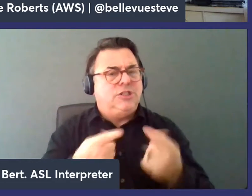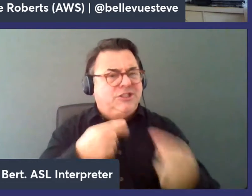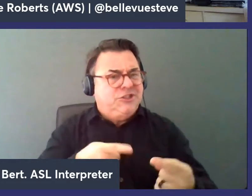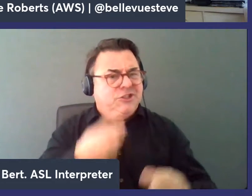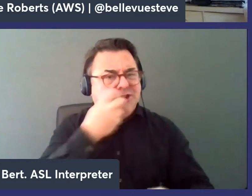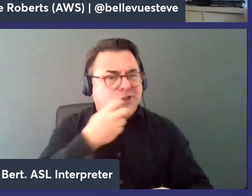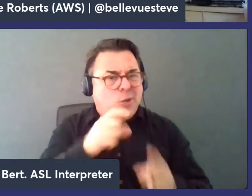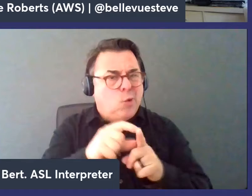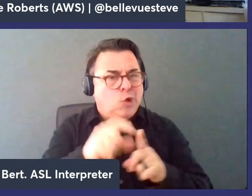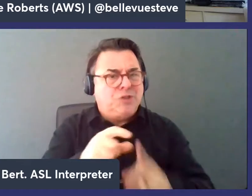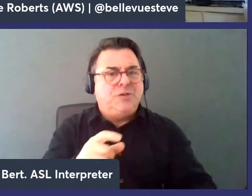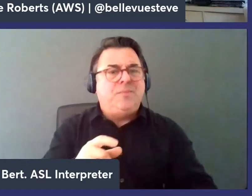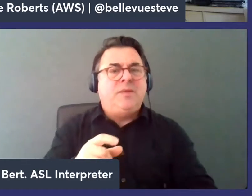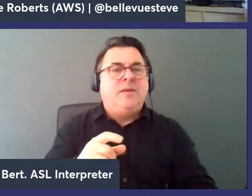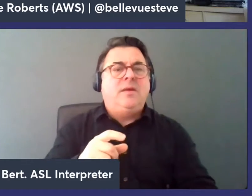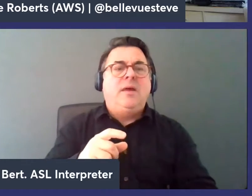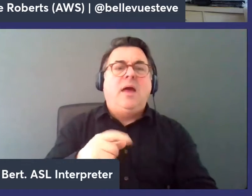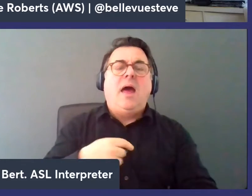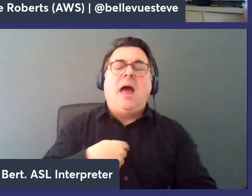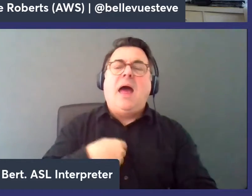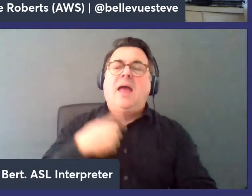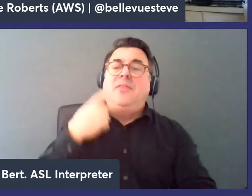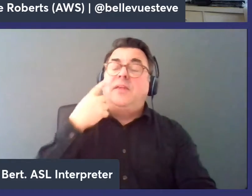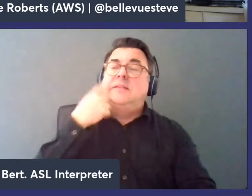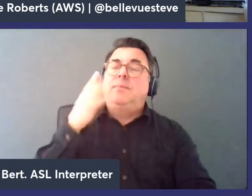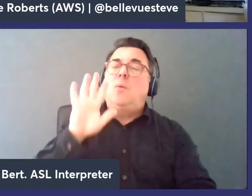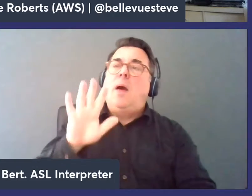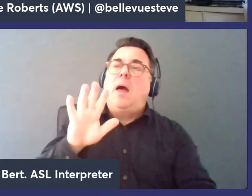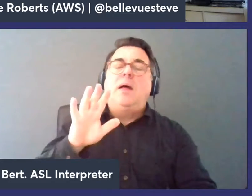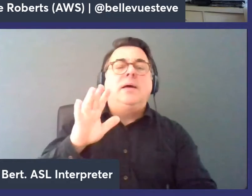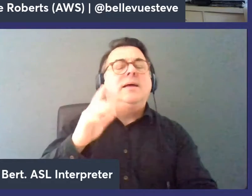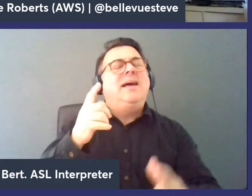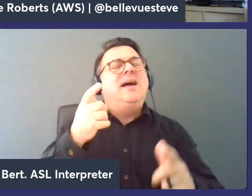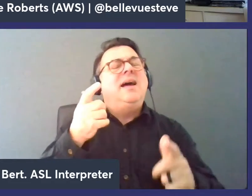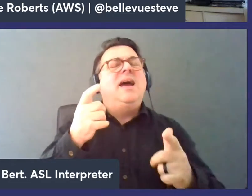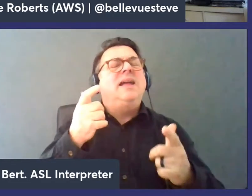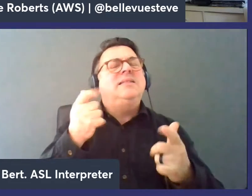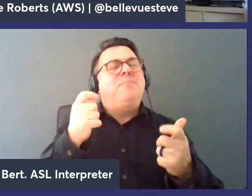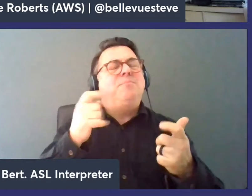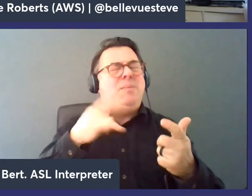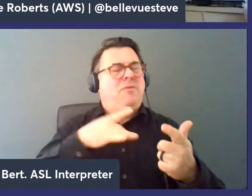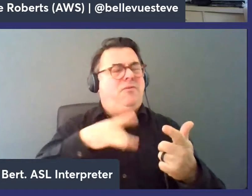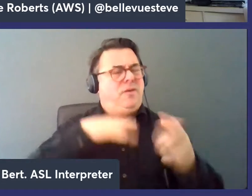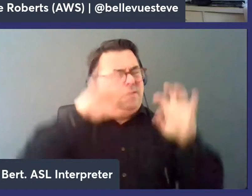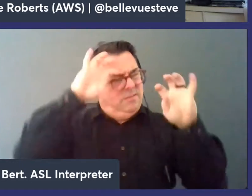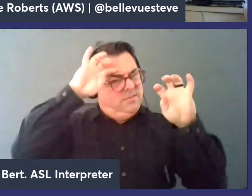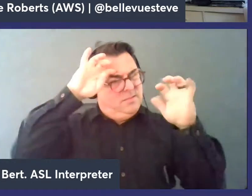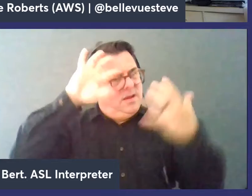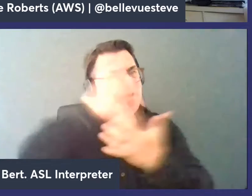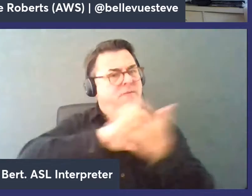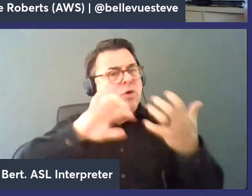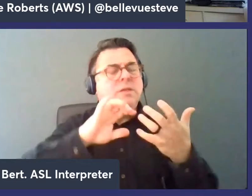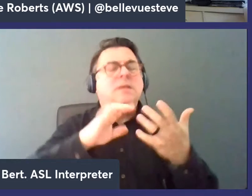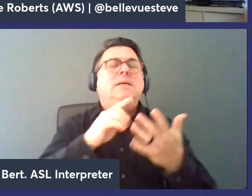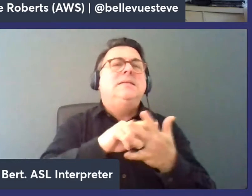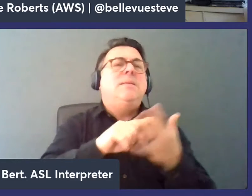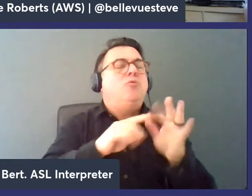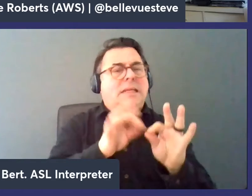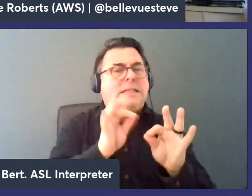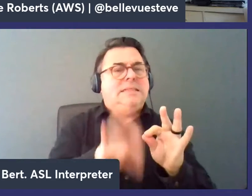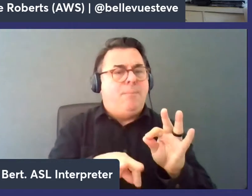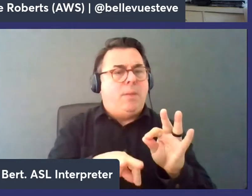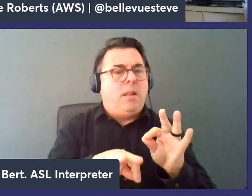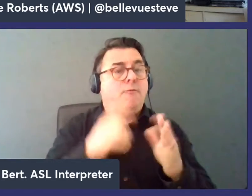verification? Well, I think, one of the things is let's take some of the mystery out of it. There's some really simple things that we can do